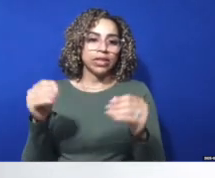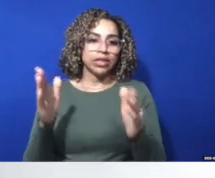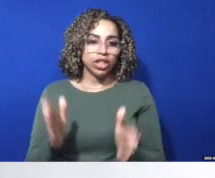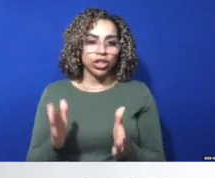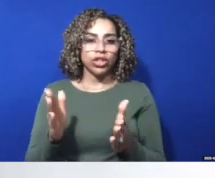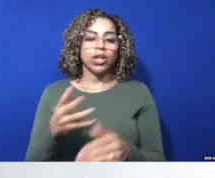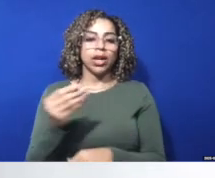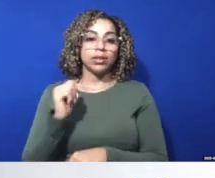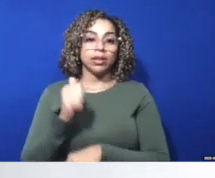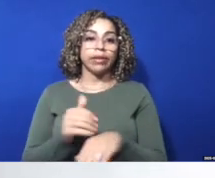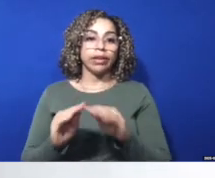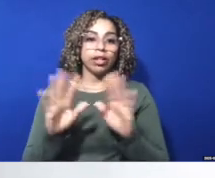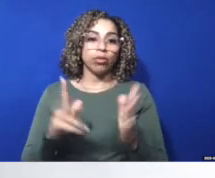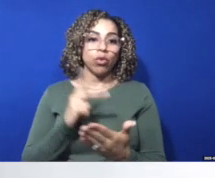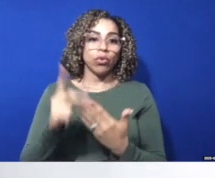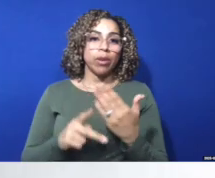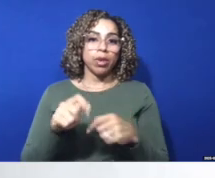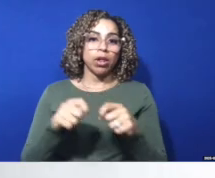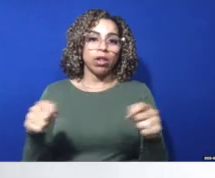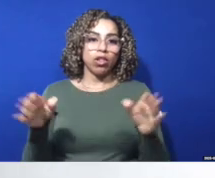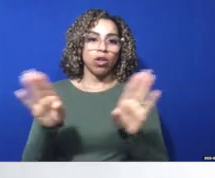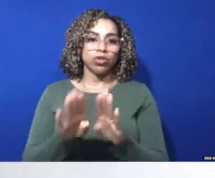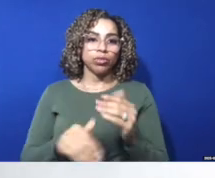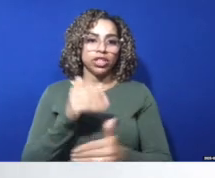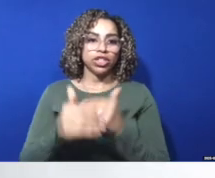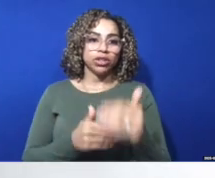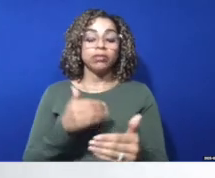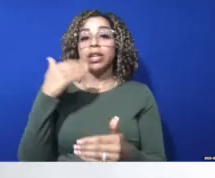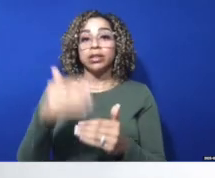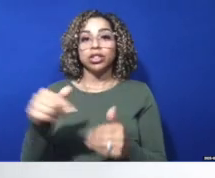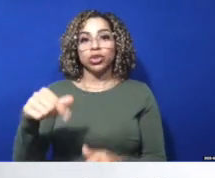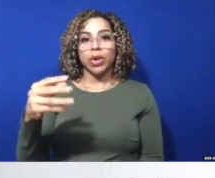a Q&A period, so I will pass it over to my colleague, Nicole.